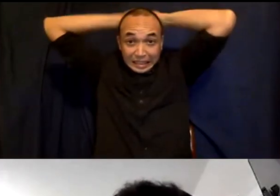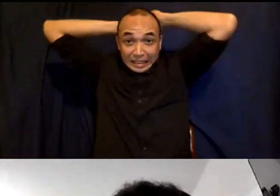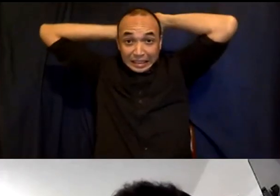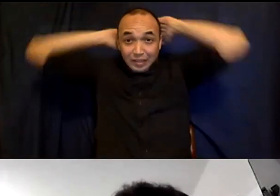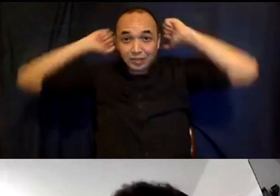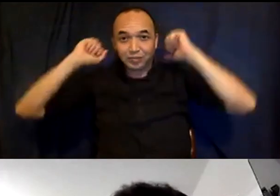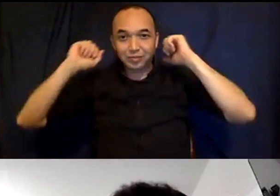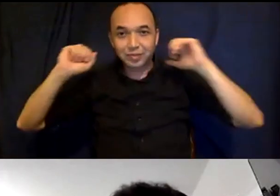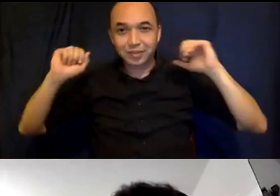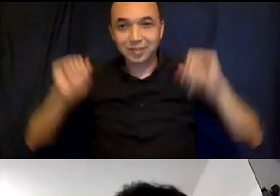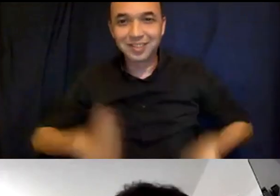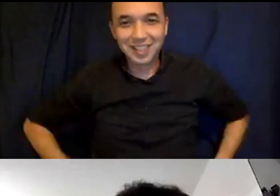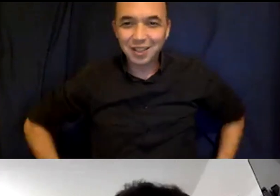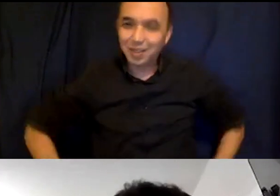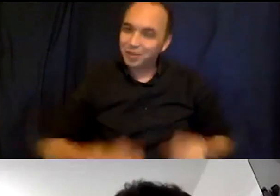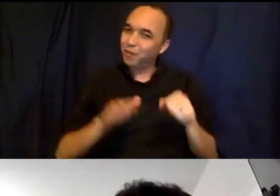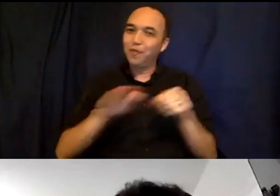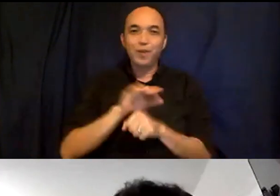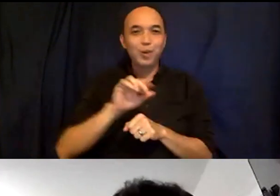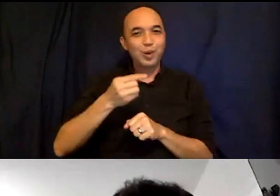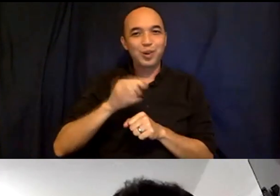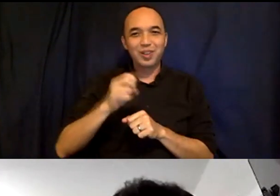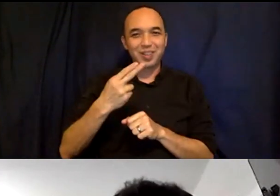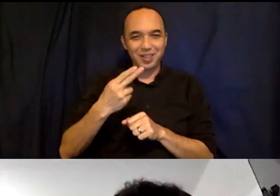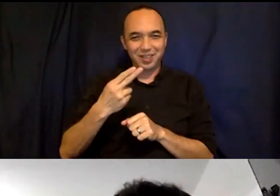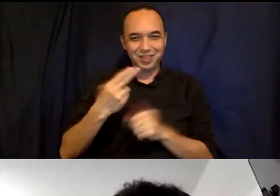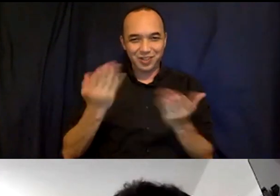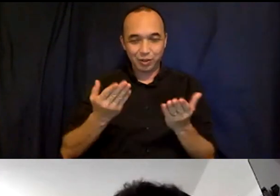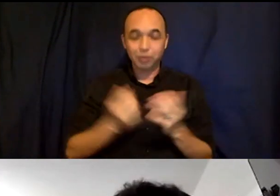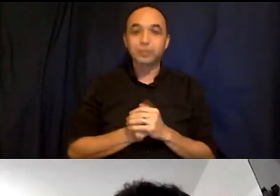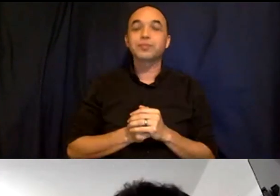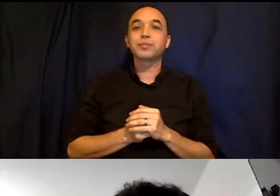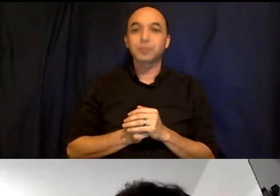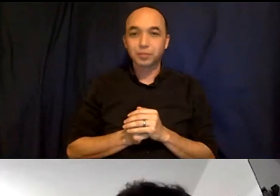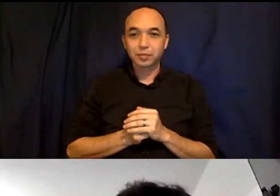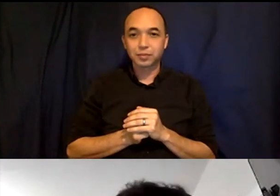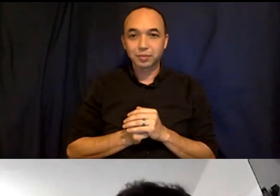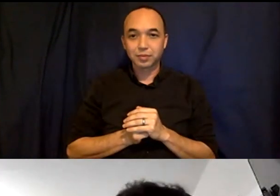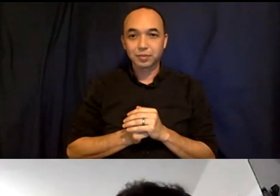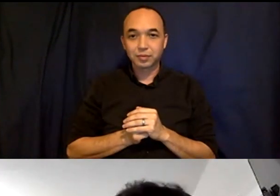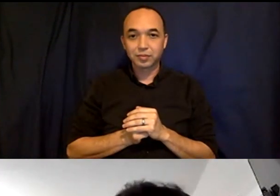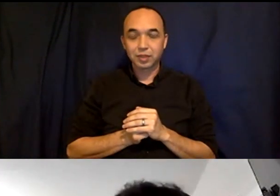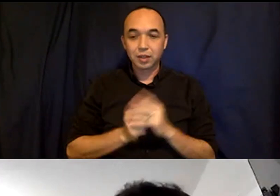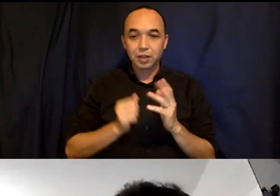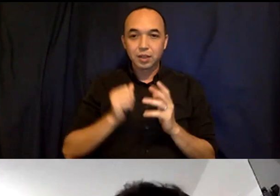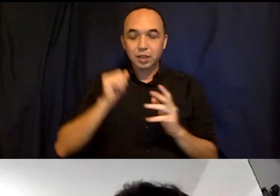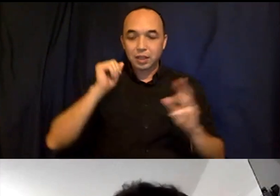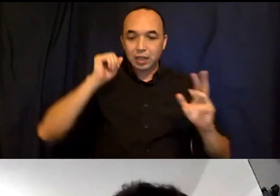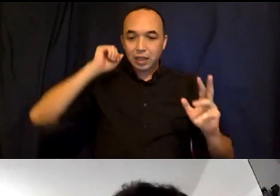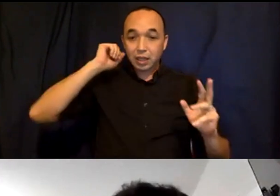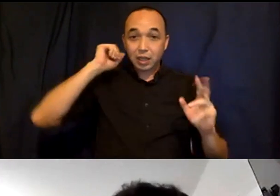Hey, we are full GISH mode over here. But yes, I do truly cook allergy friendly in my house. But you know what?